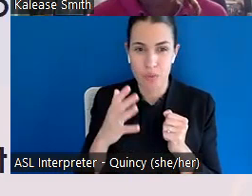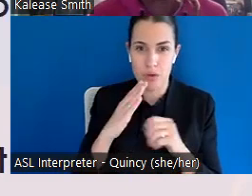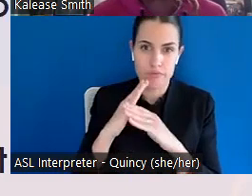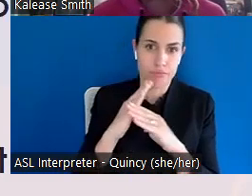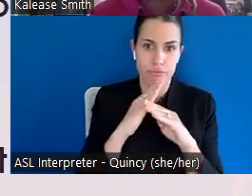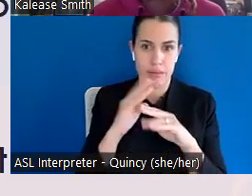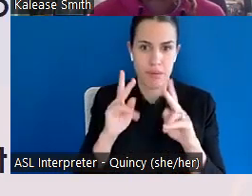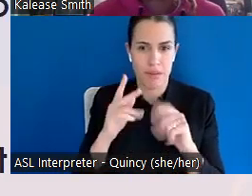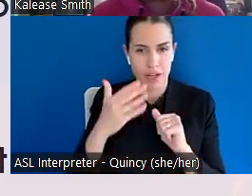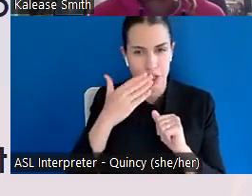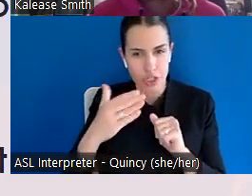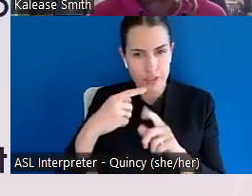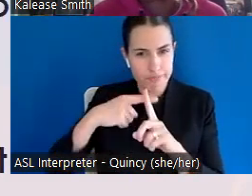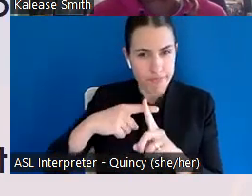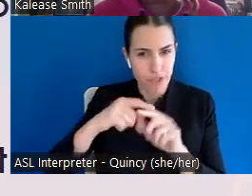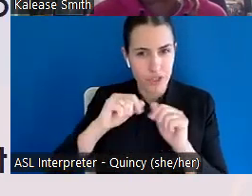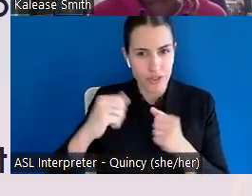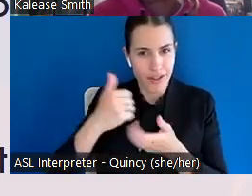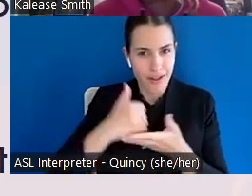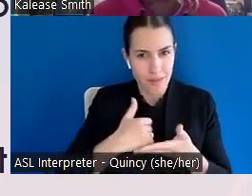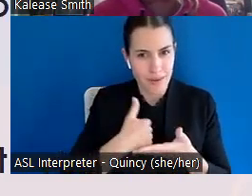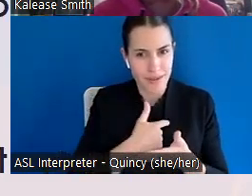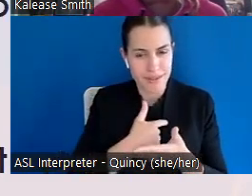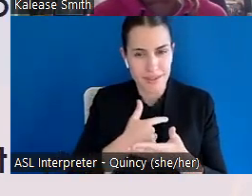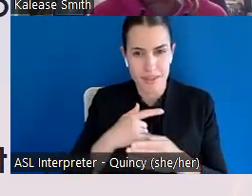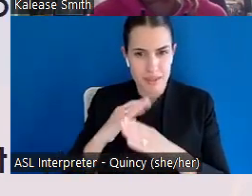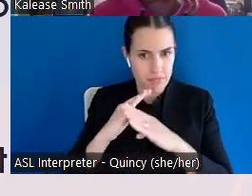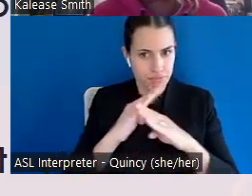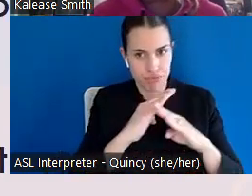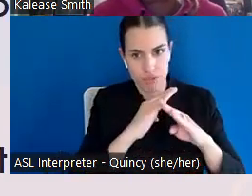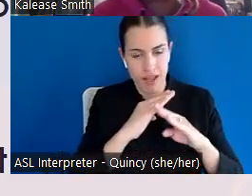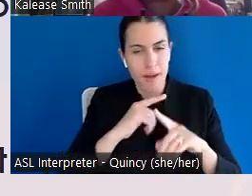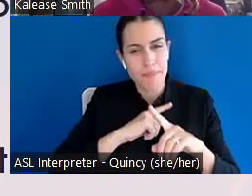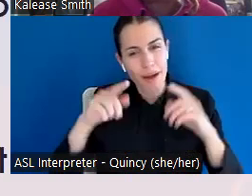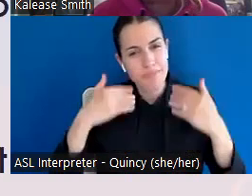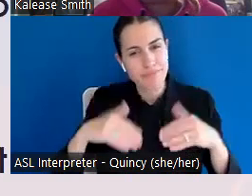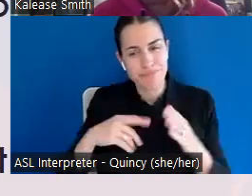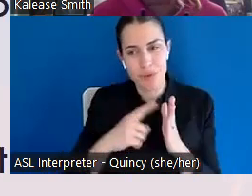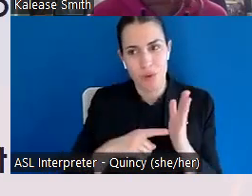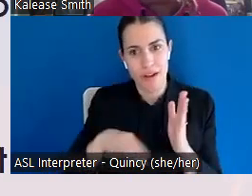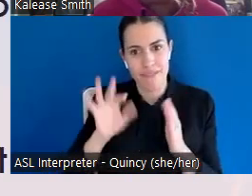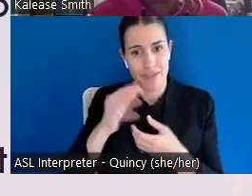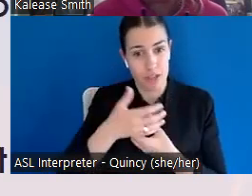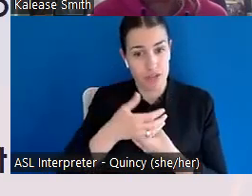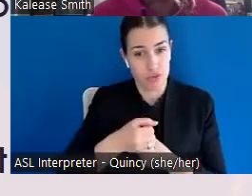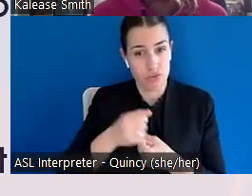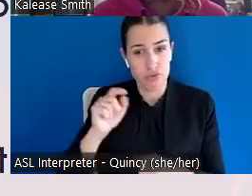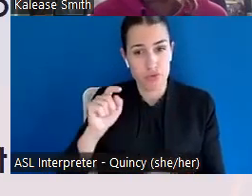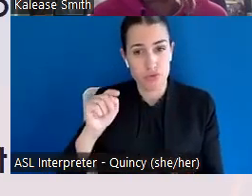right? That could be positive folks in our lives. But what I find is that trust